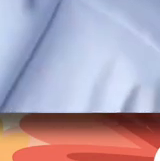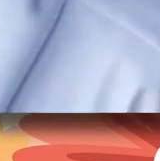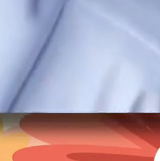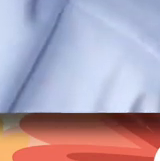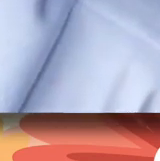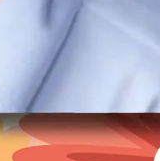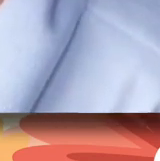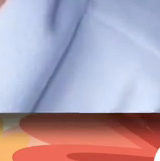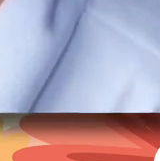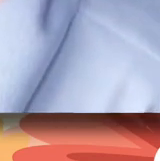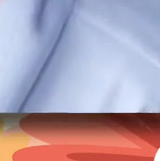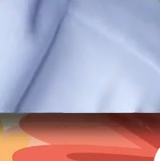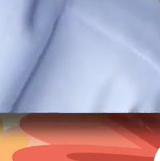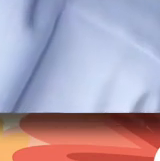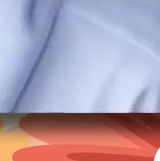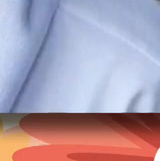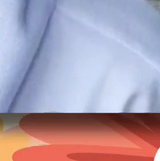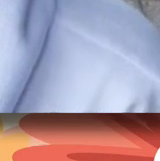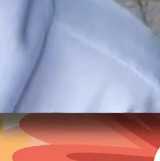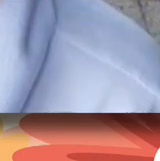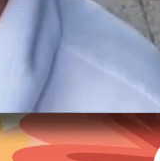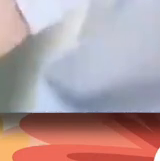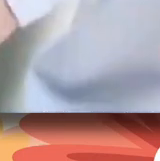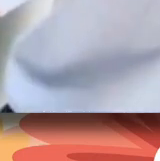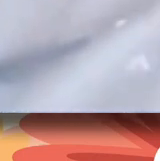jasmine, rose, pink rose.